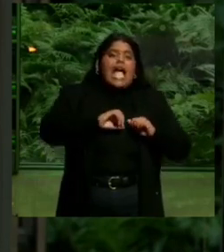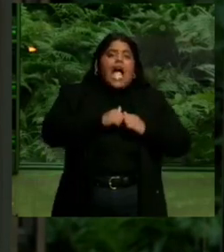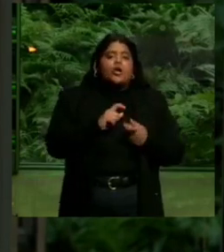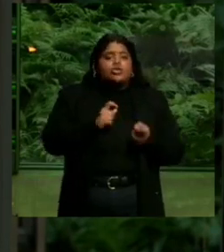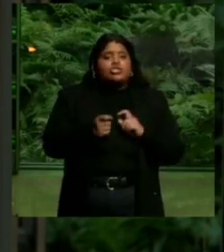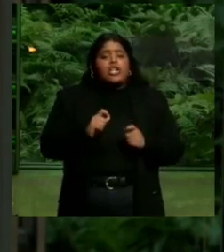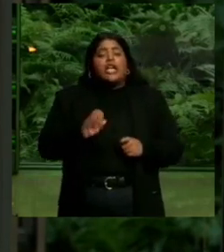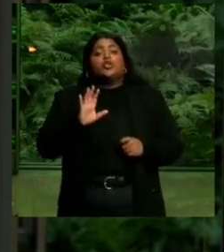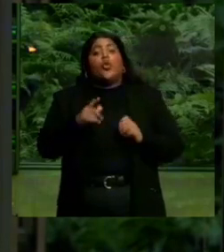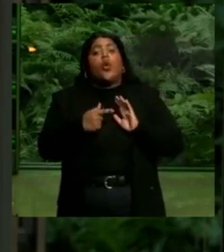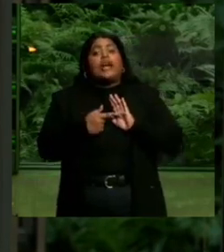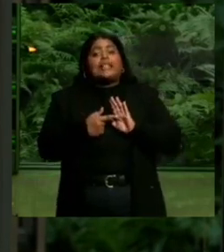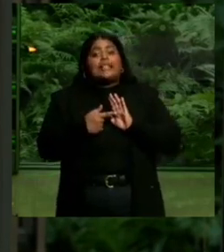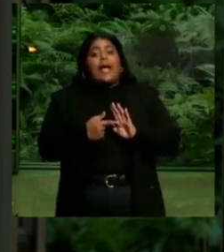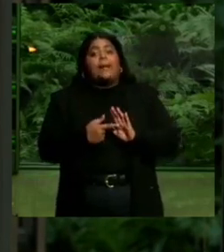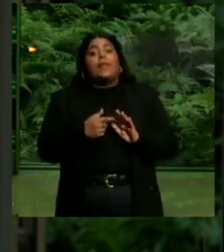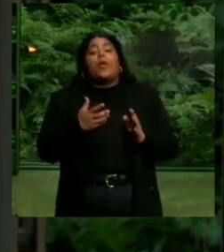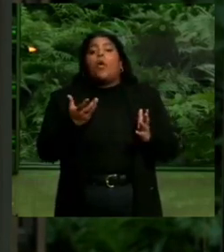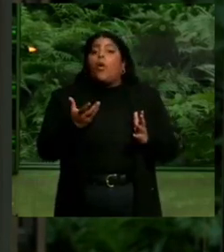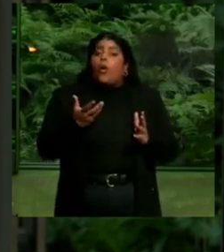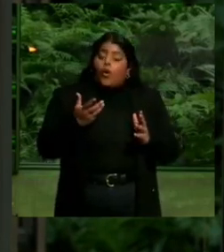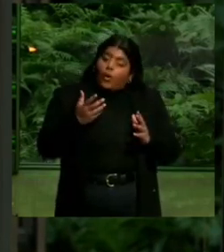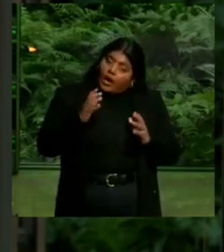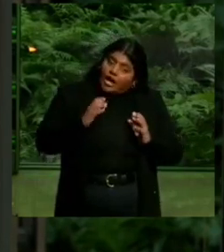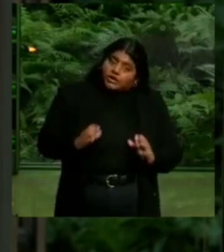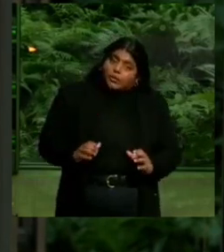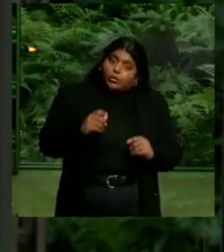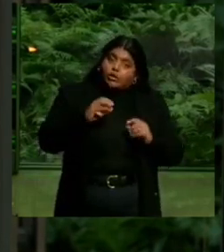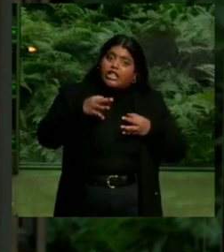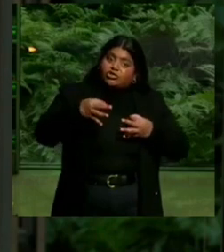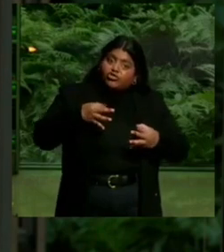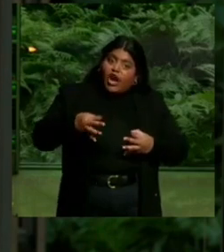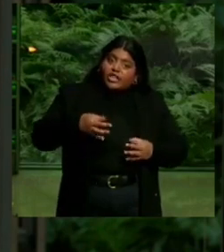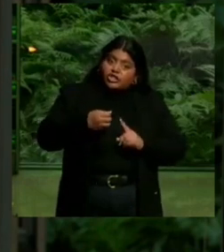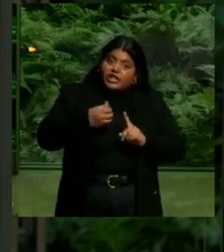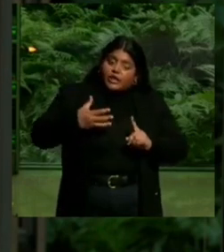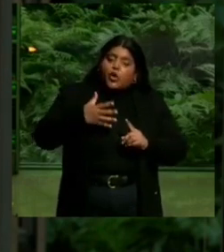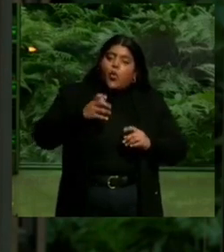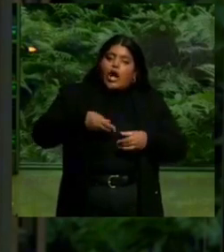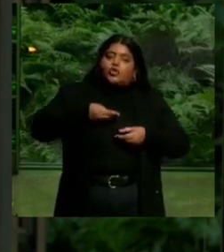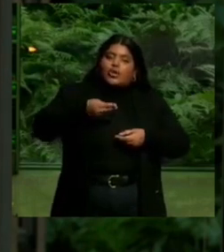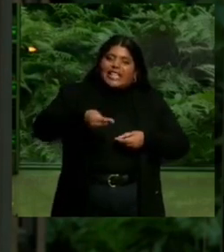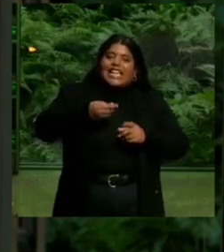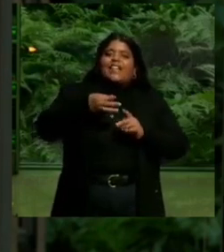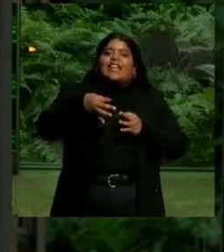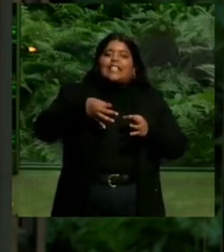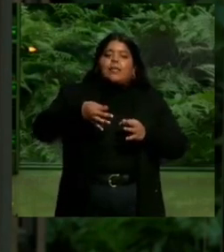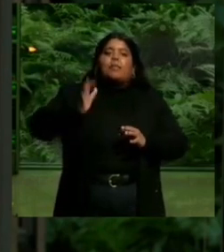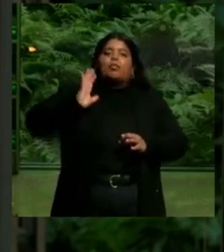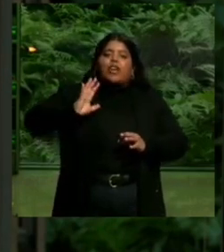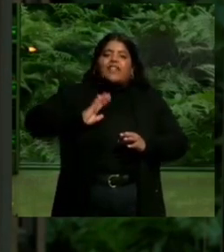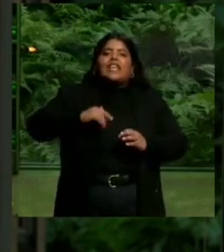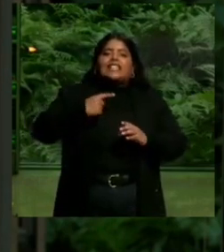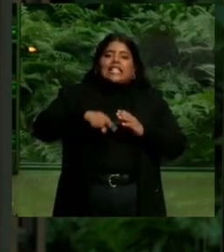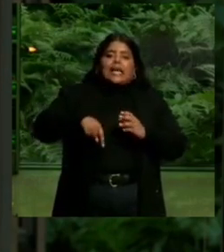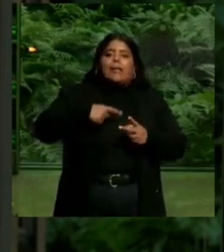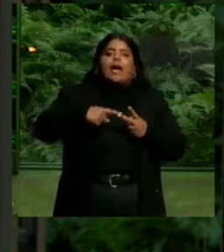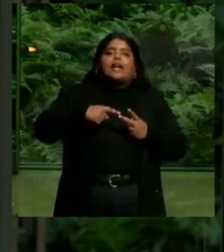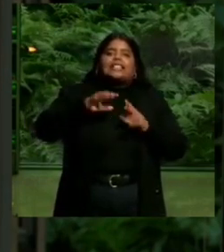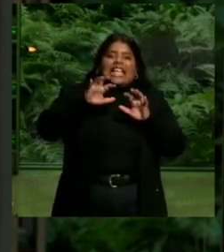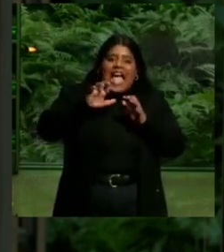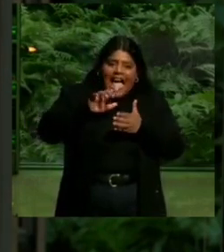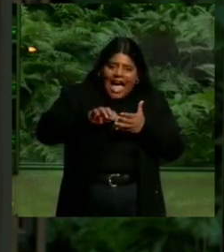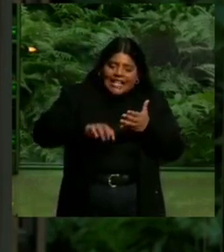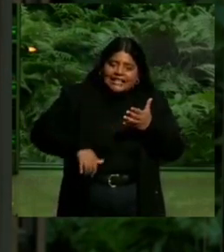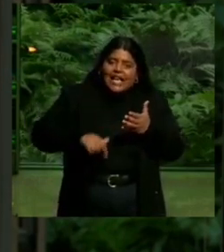your examples, or even in the custom instructions part, you want to give it some examples of previous emails, essays, or blog posts that you've